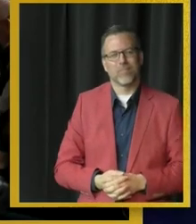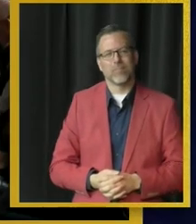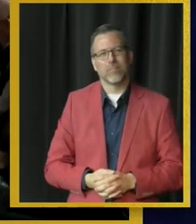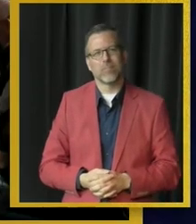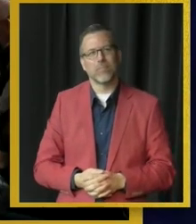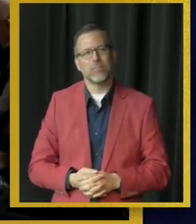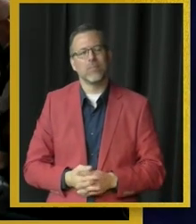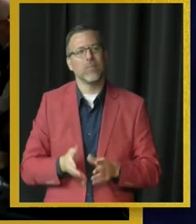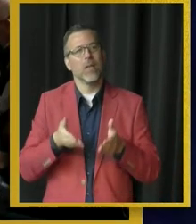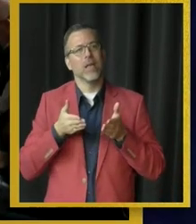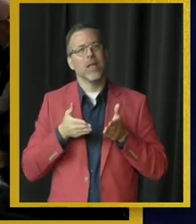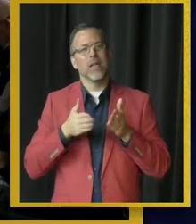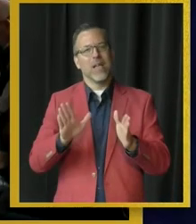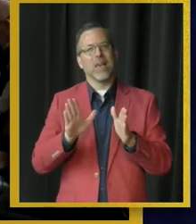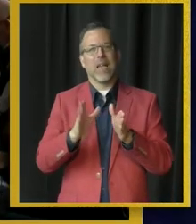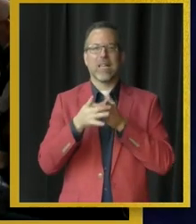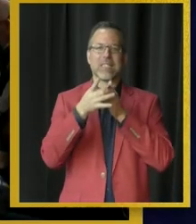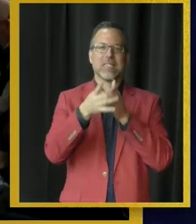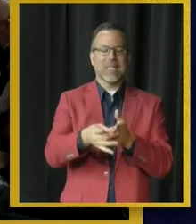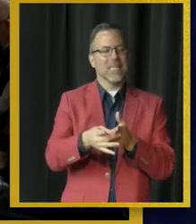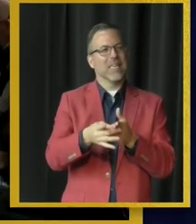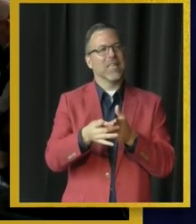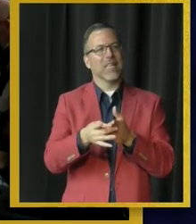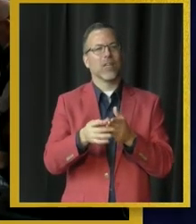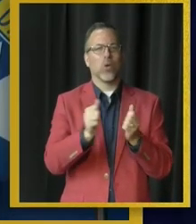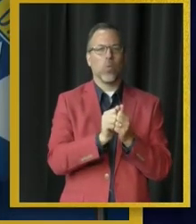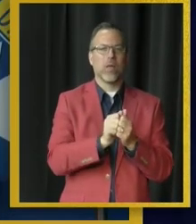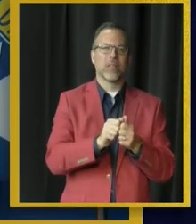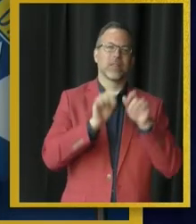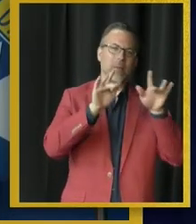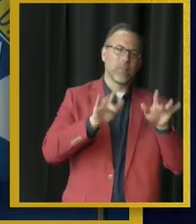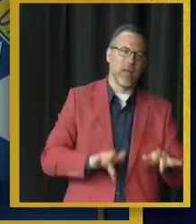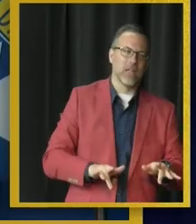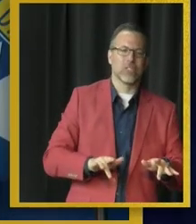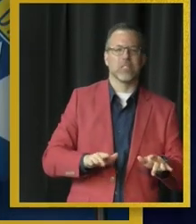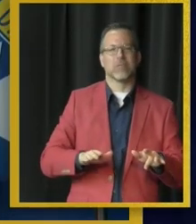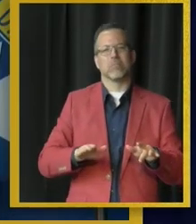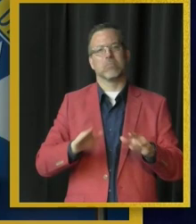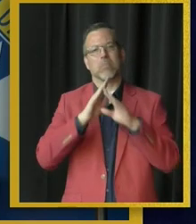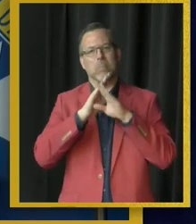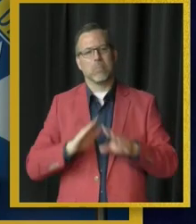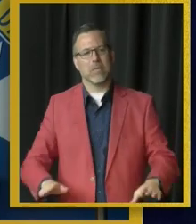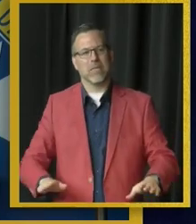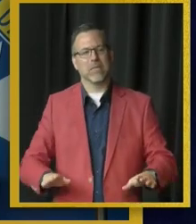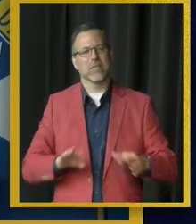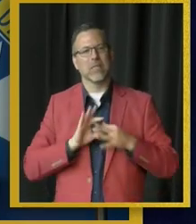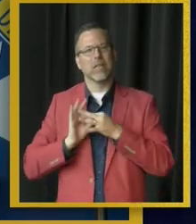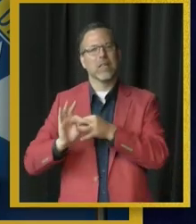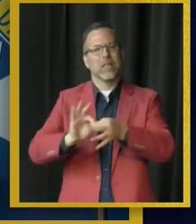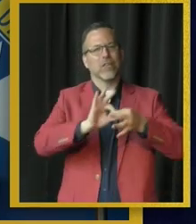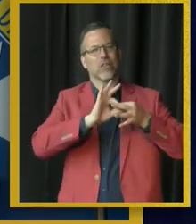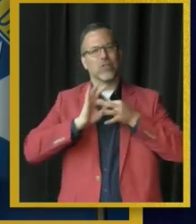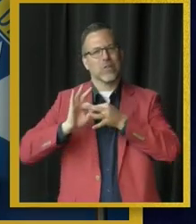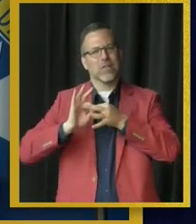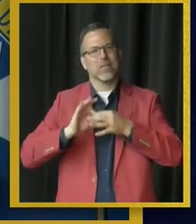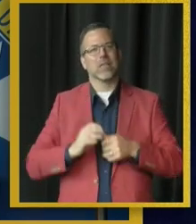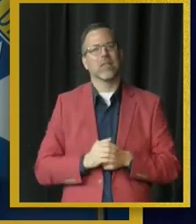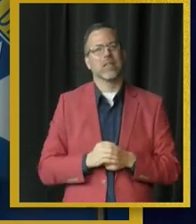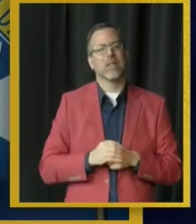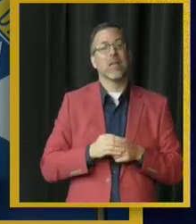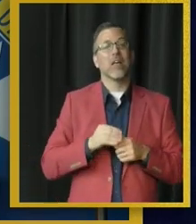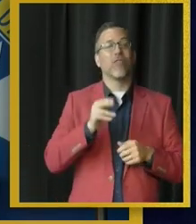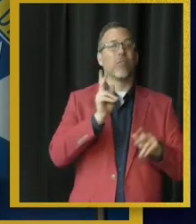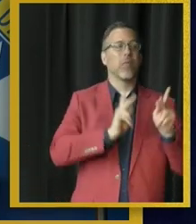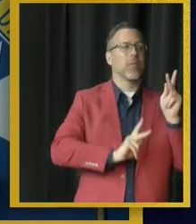Let us lead in the spirit of compassion, peace, and unity. Let the spirit extend from the citizens